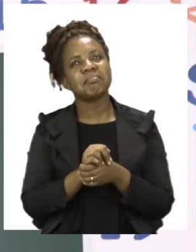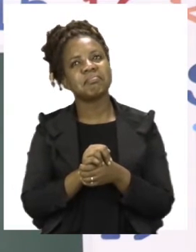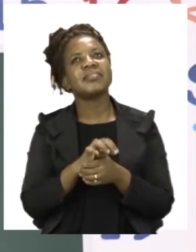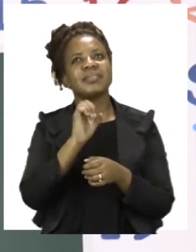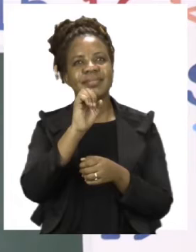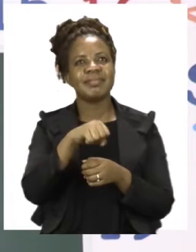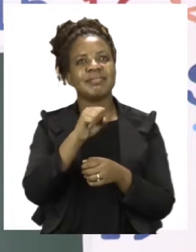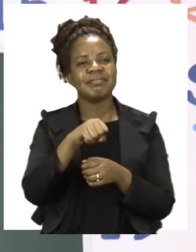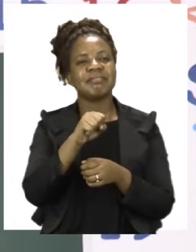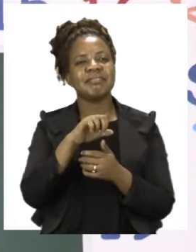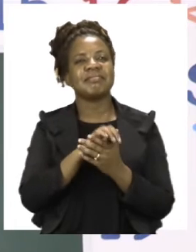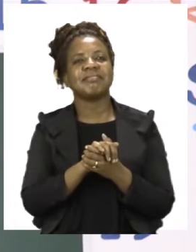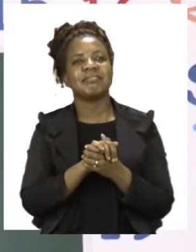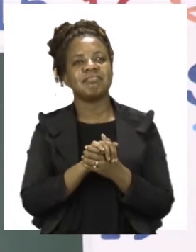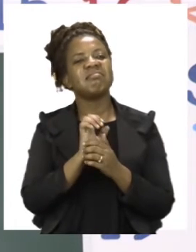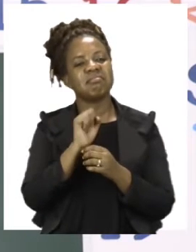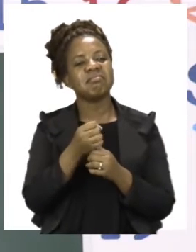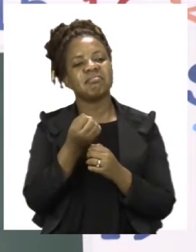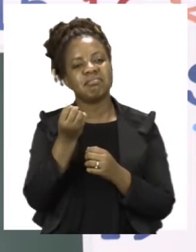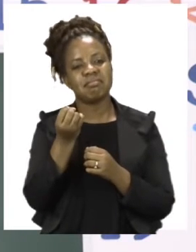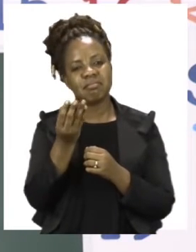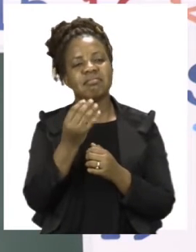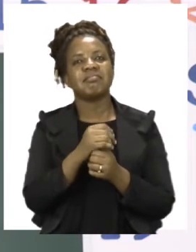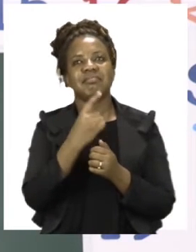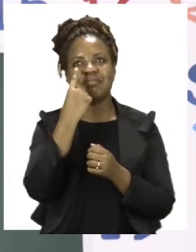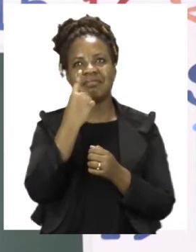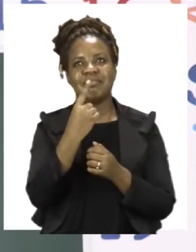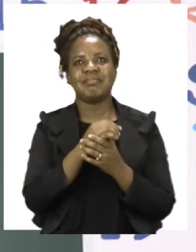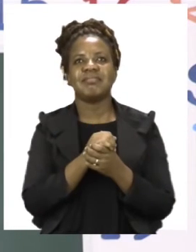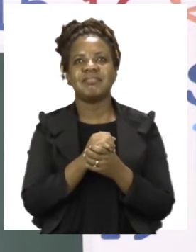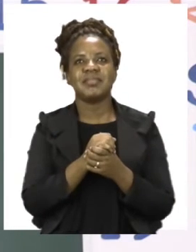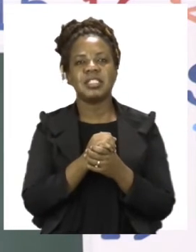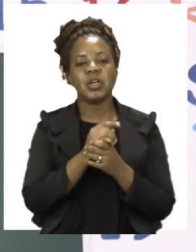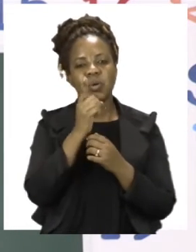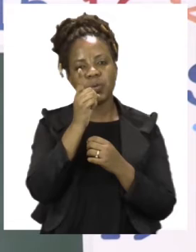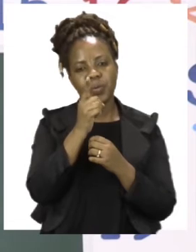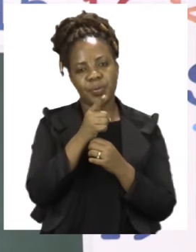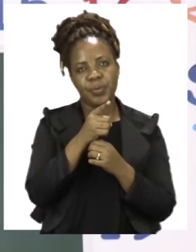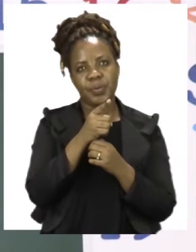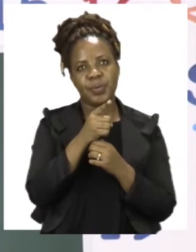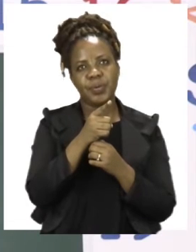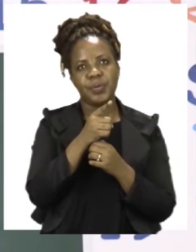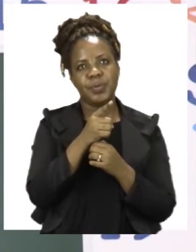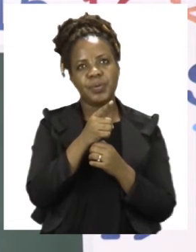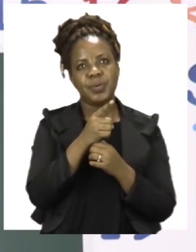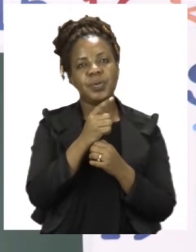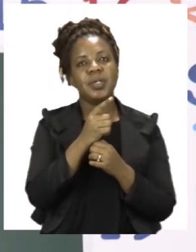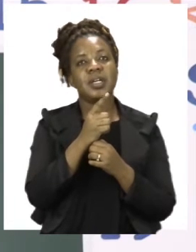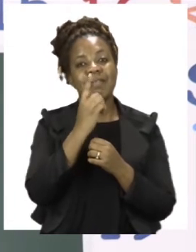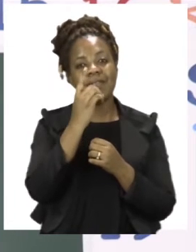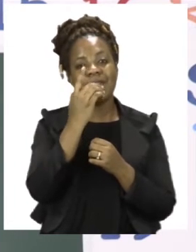say, okay, you can have 1 10. So he will cross out from his